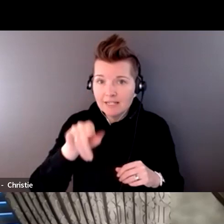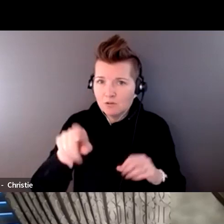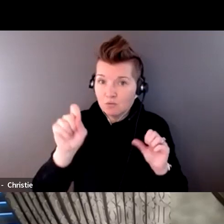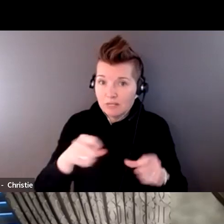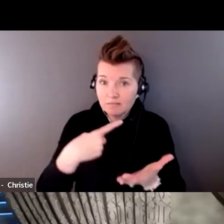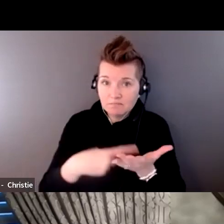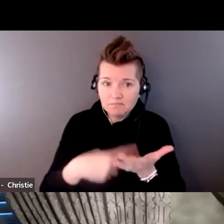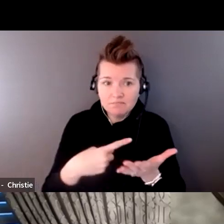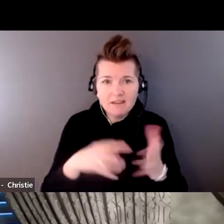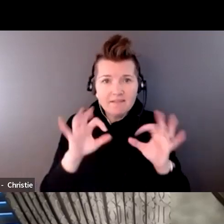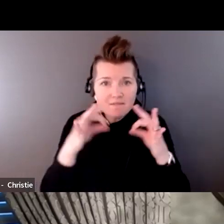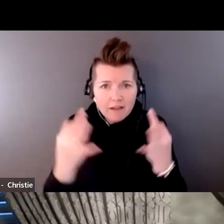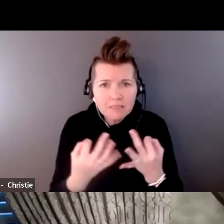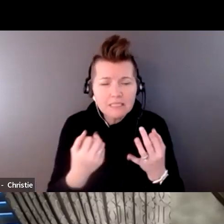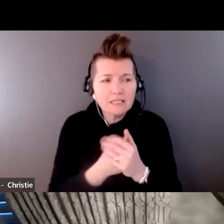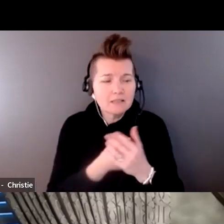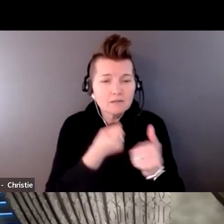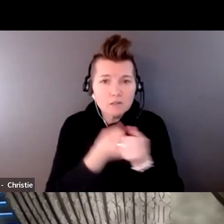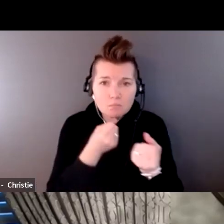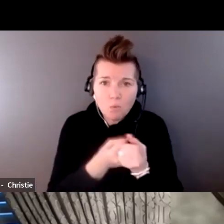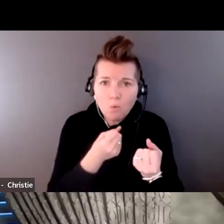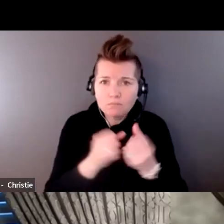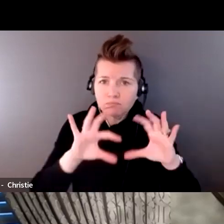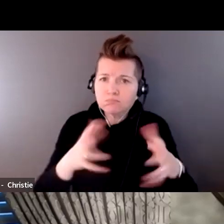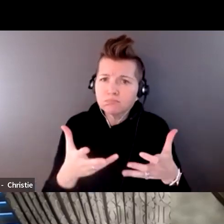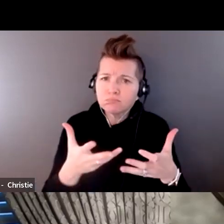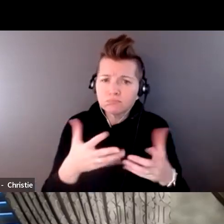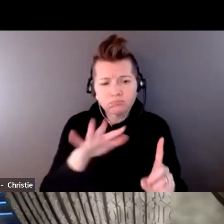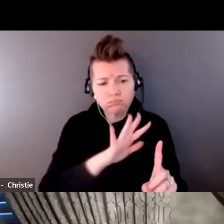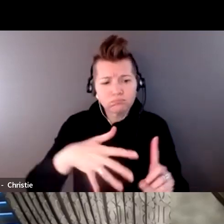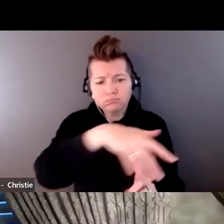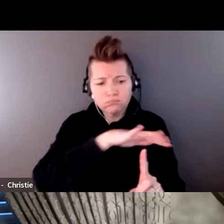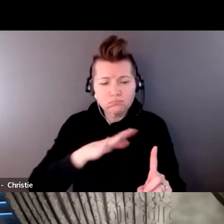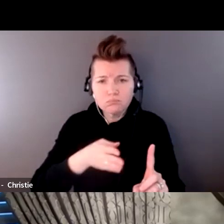the support unit is to the success of a job seeker.